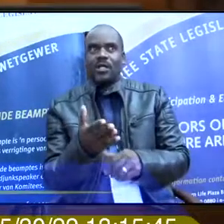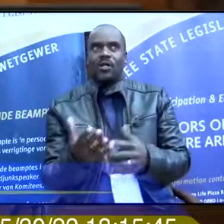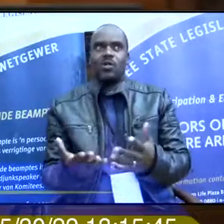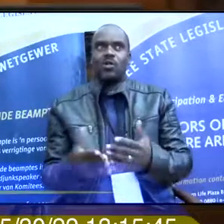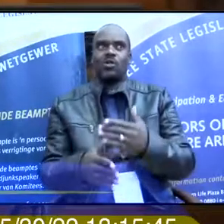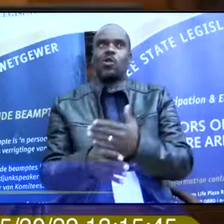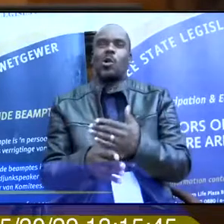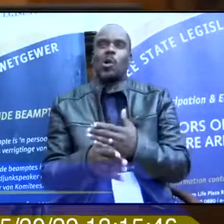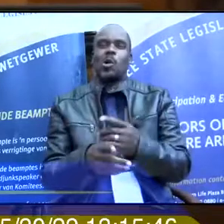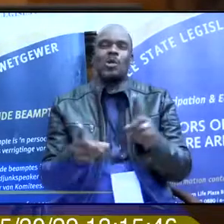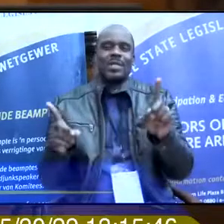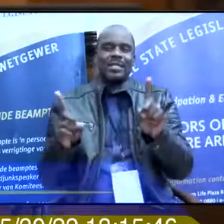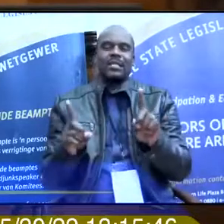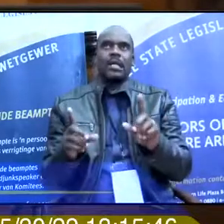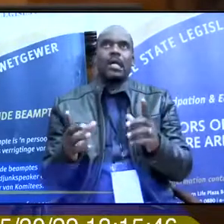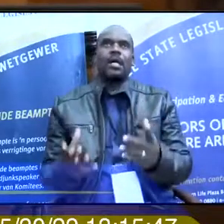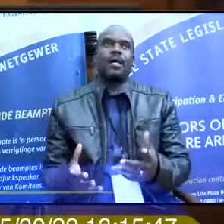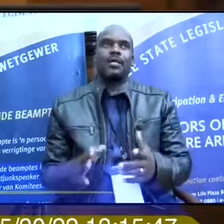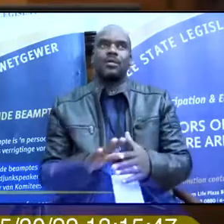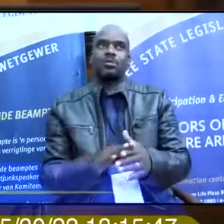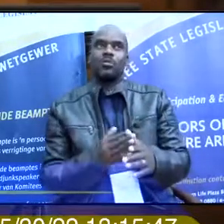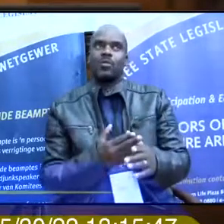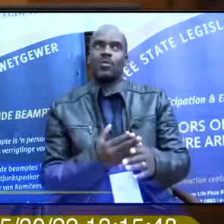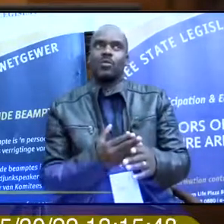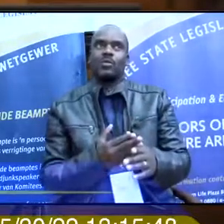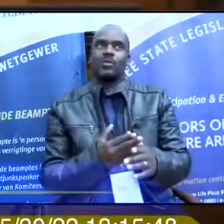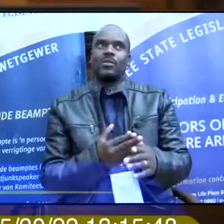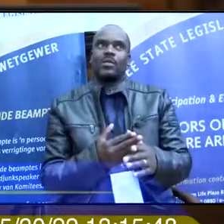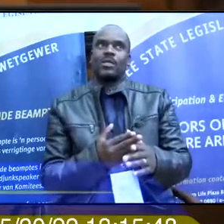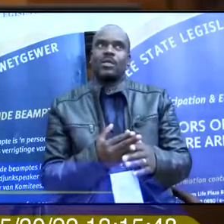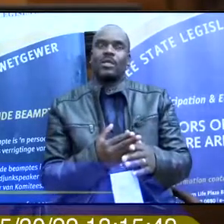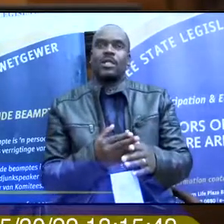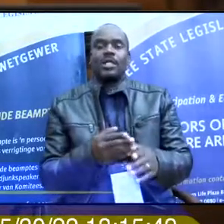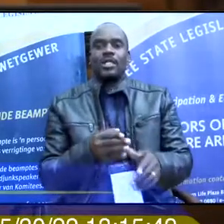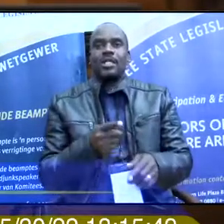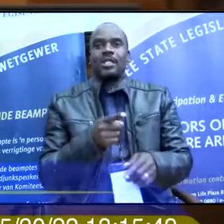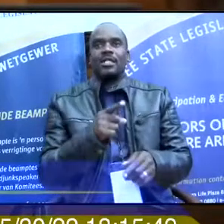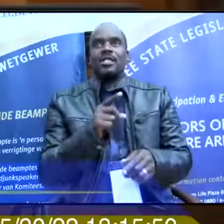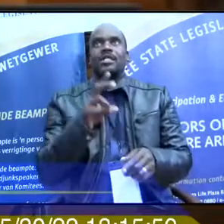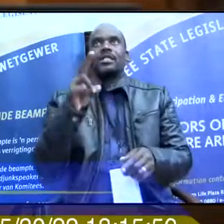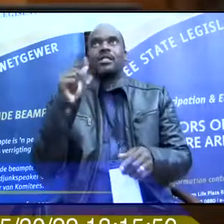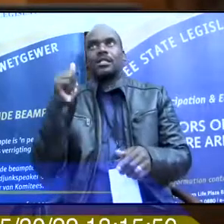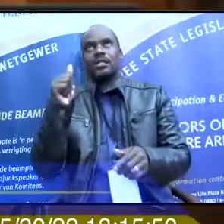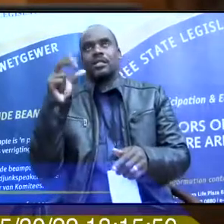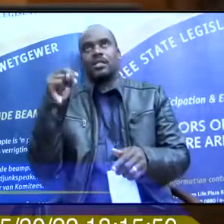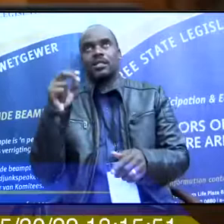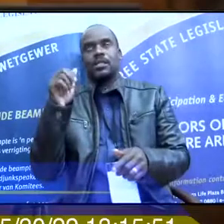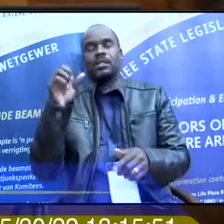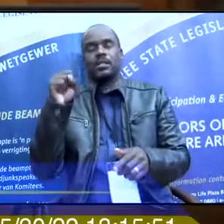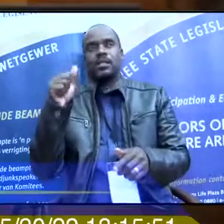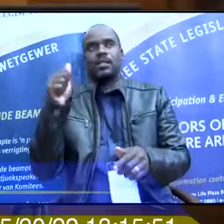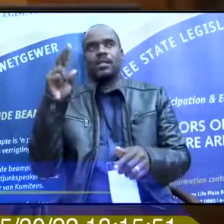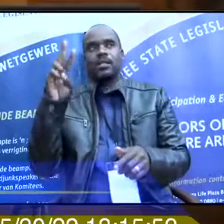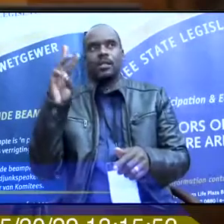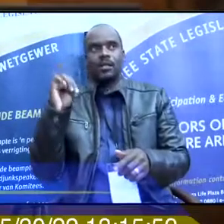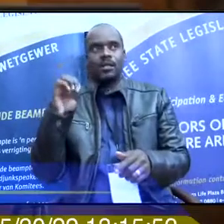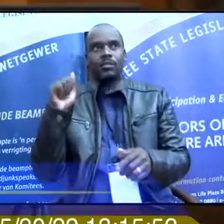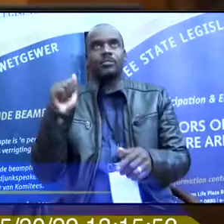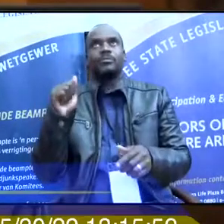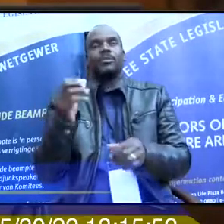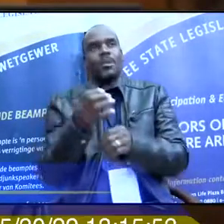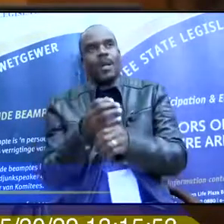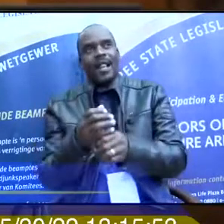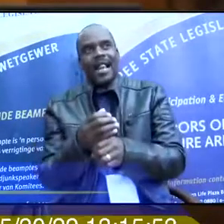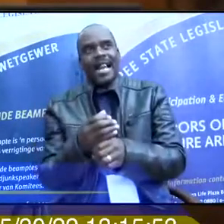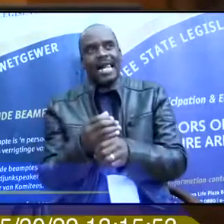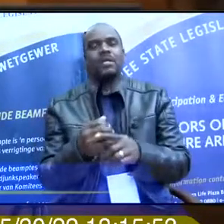taken serious and processes were undermined an example of such is an implementation of the last leg